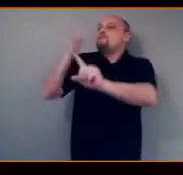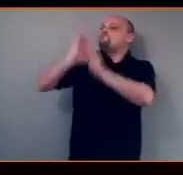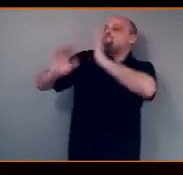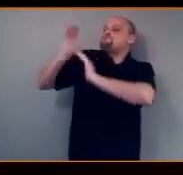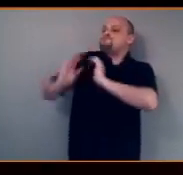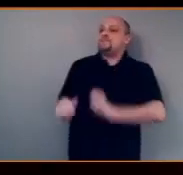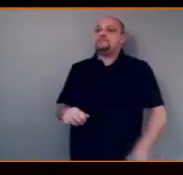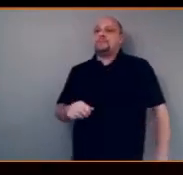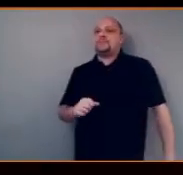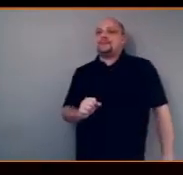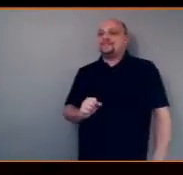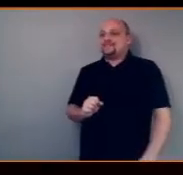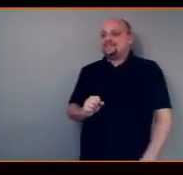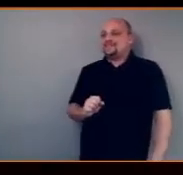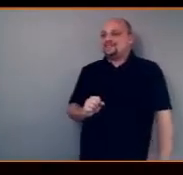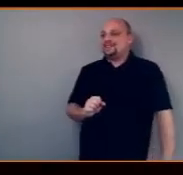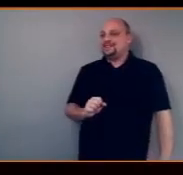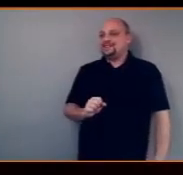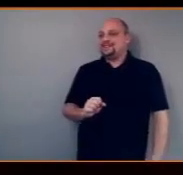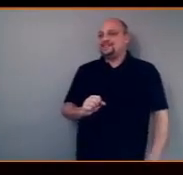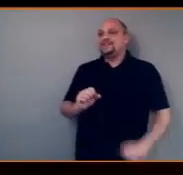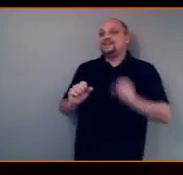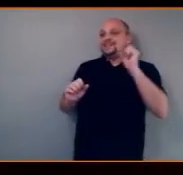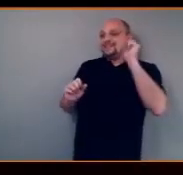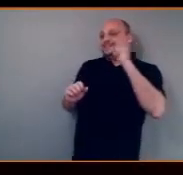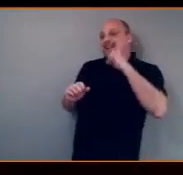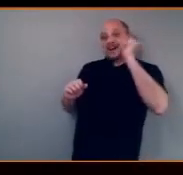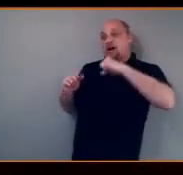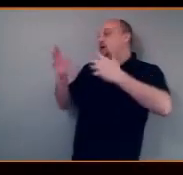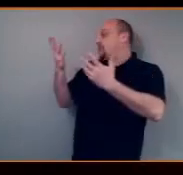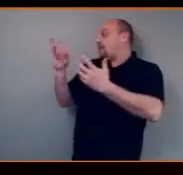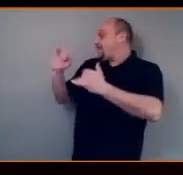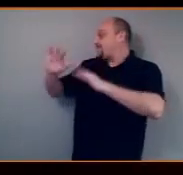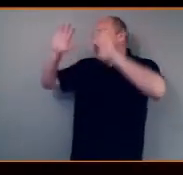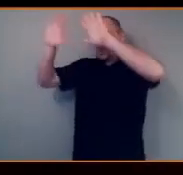too. I know, you are one of